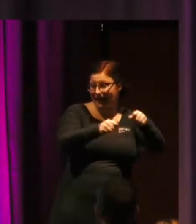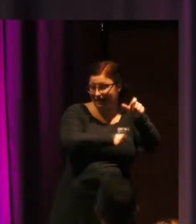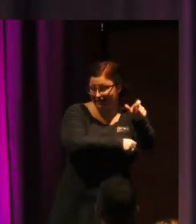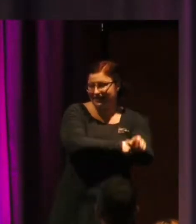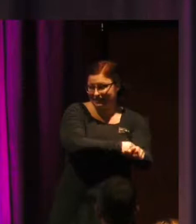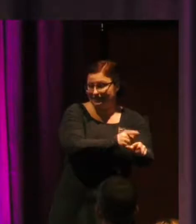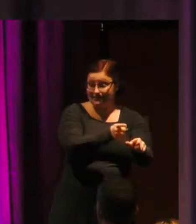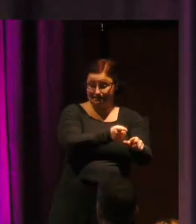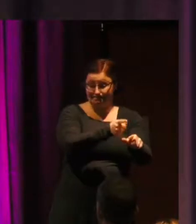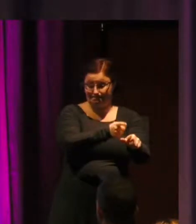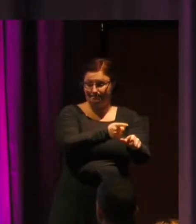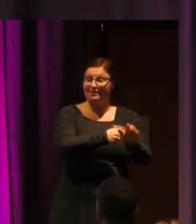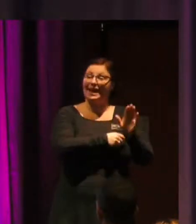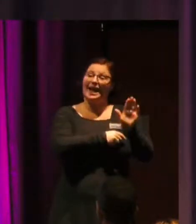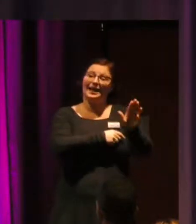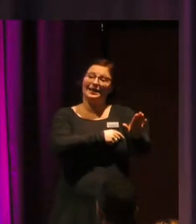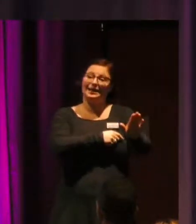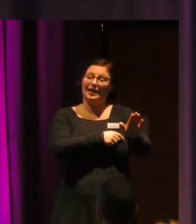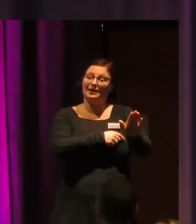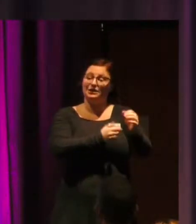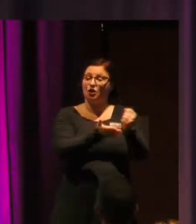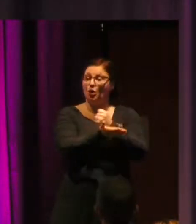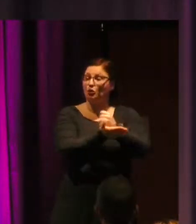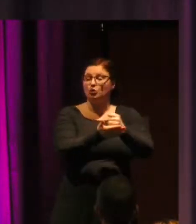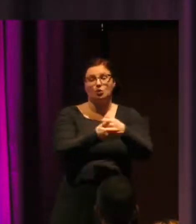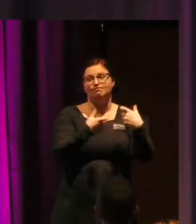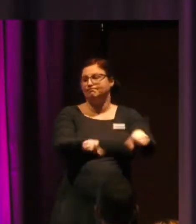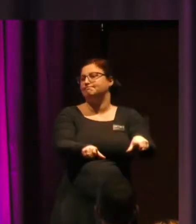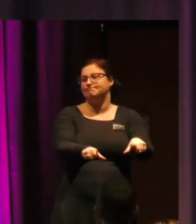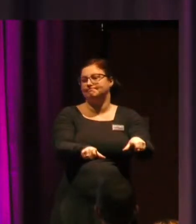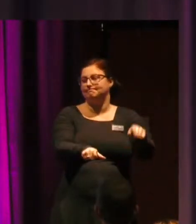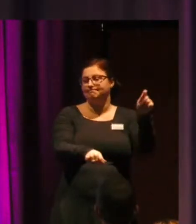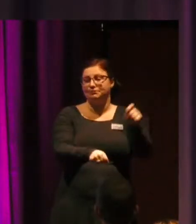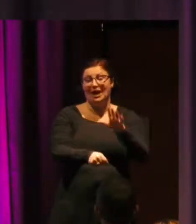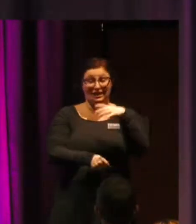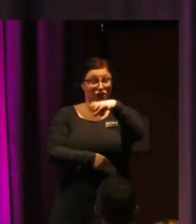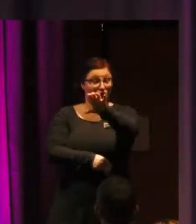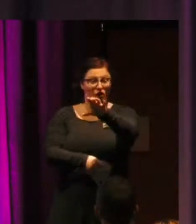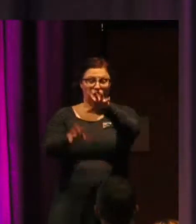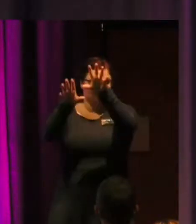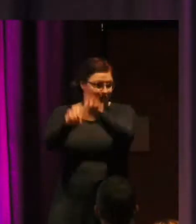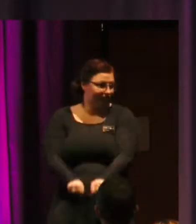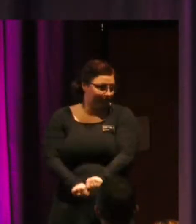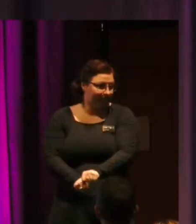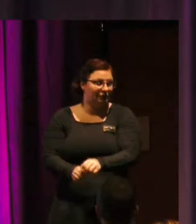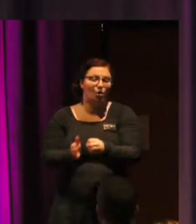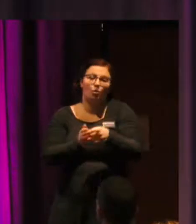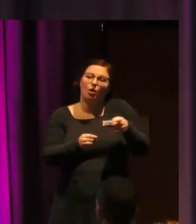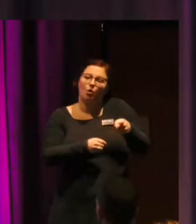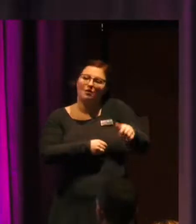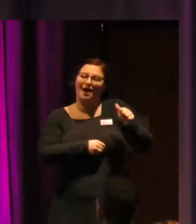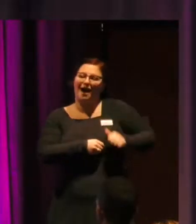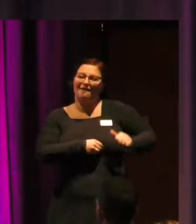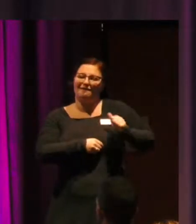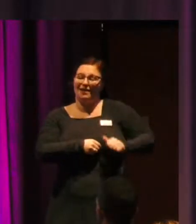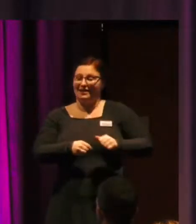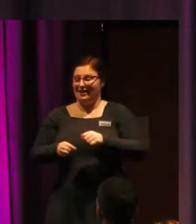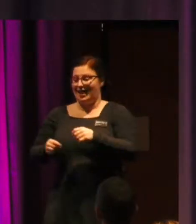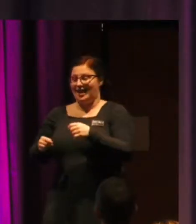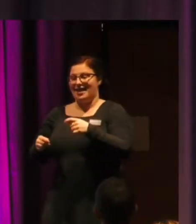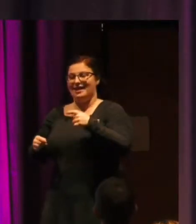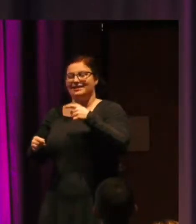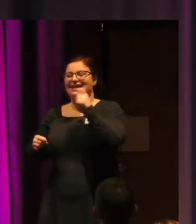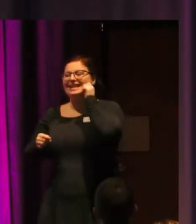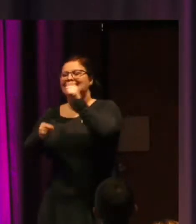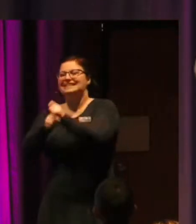activist who had her account disabled and her status taken down when she used racist terminology